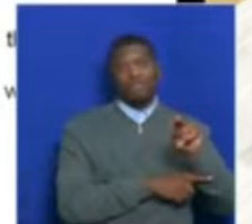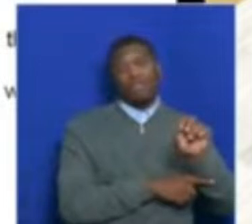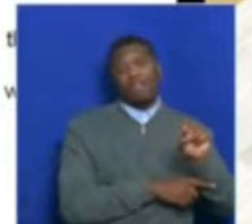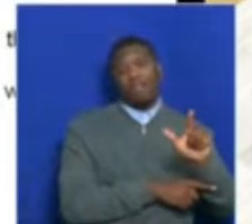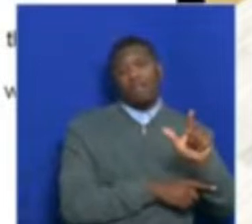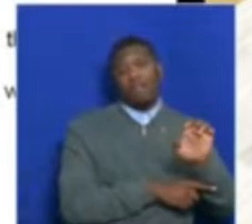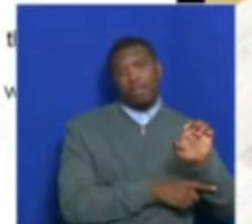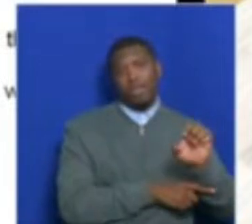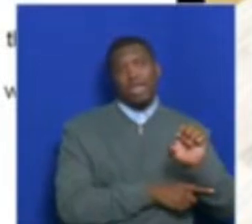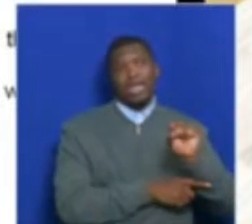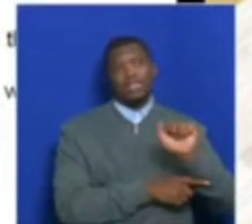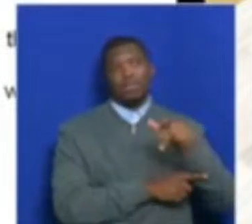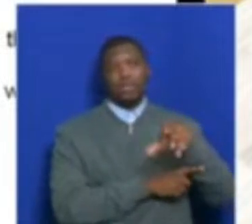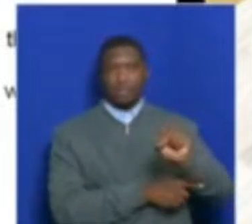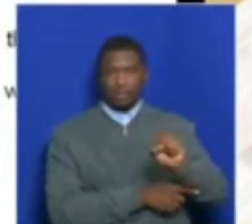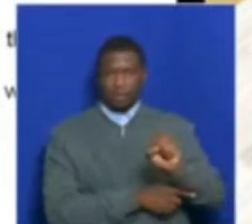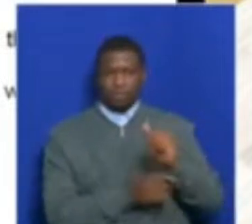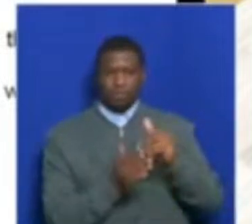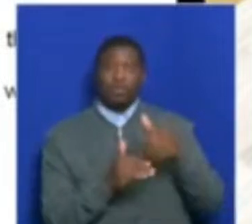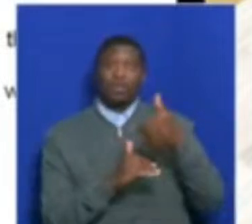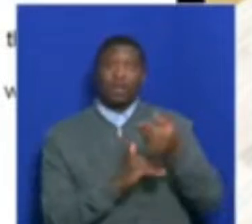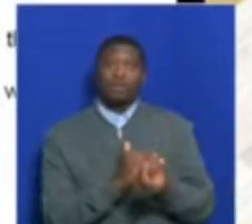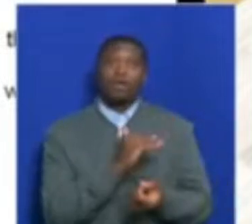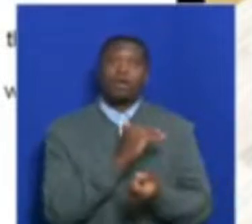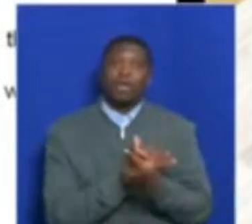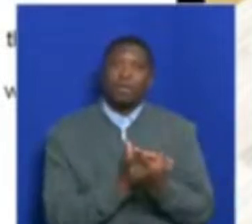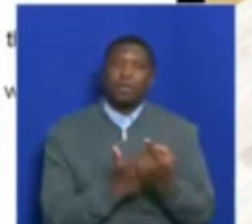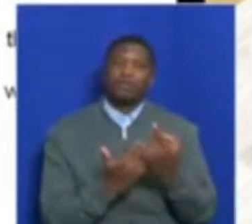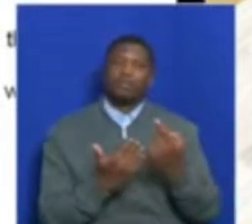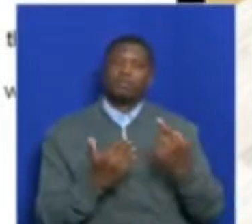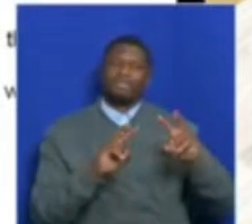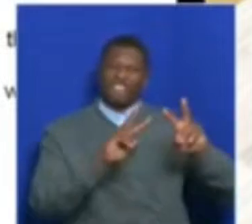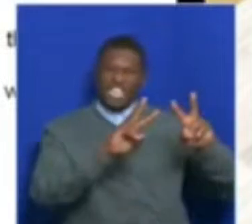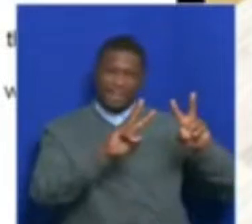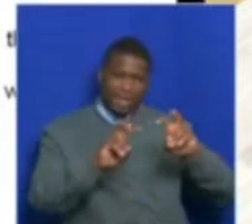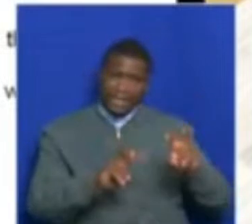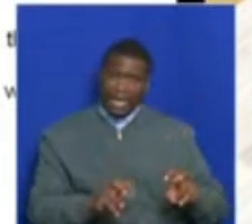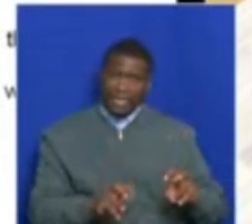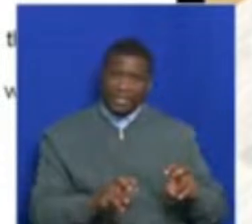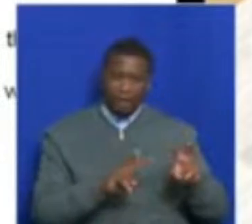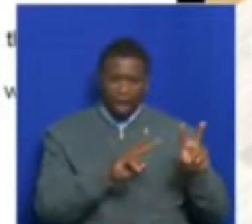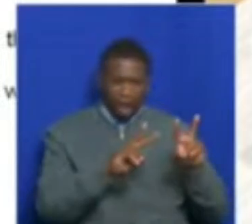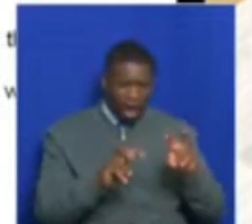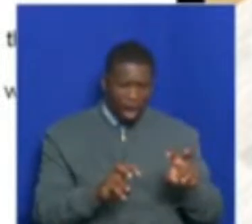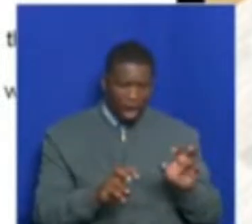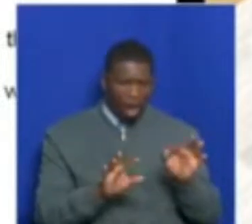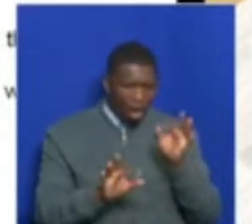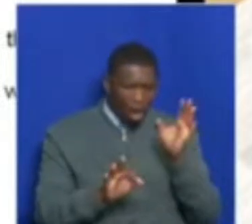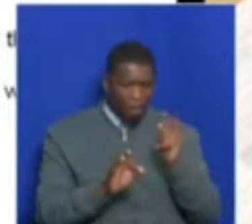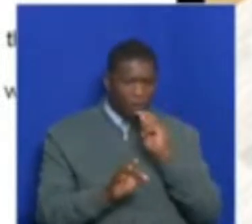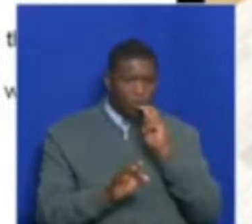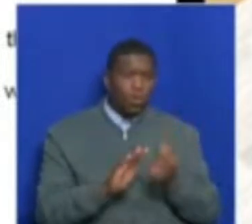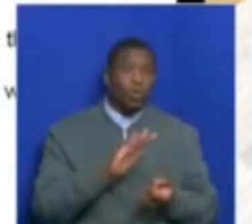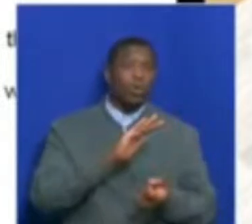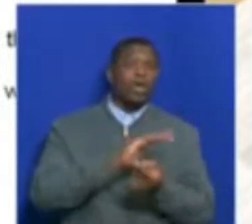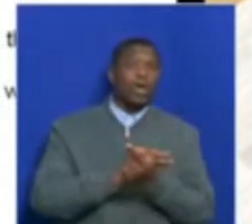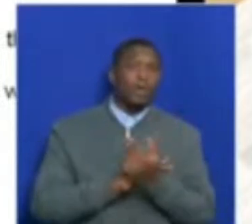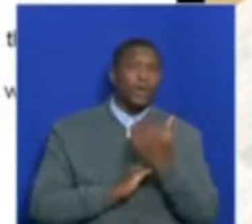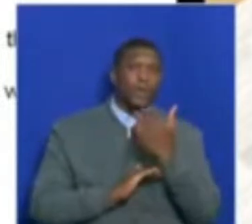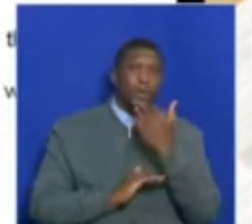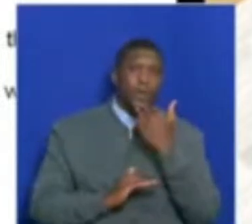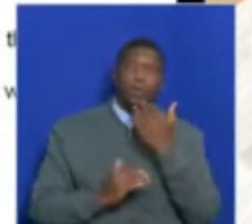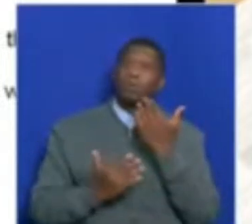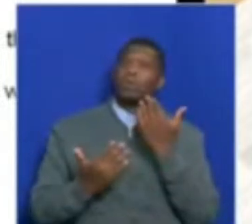Investigations have thus far revealed that there was a shooting of a taxi chairperson by the name